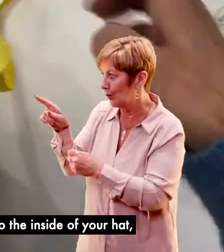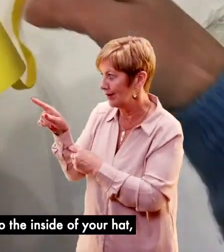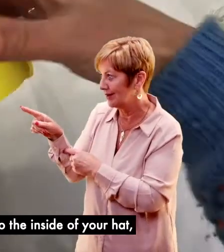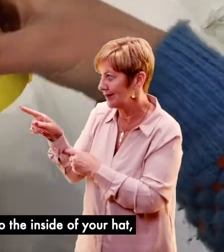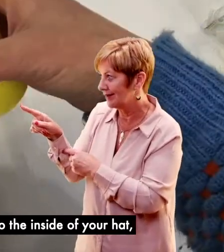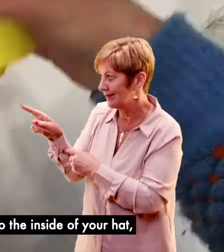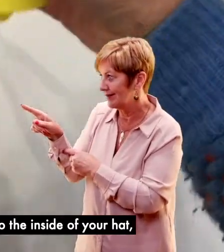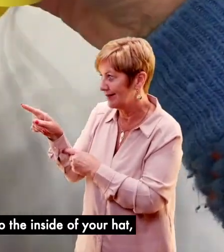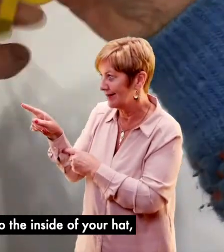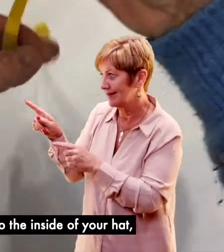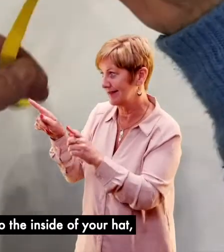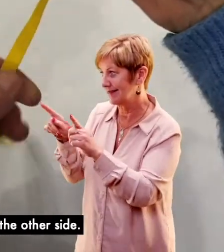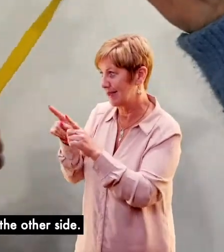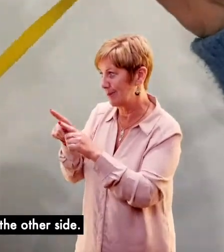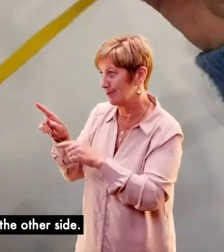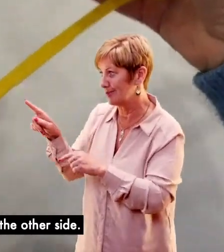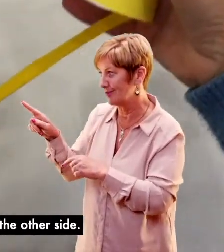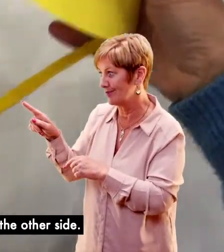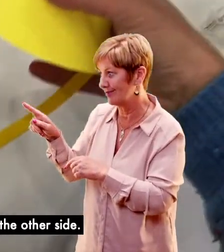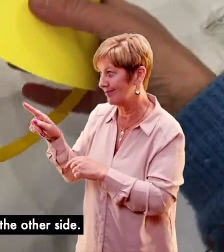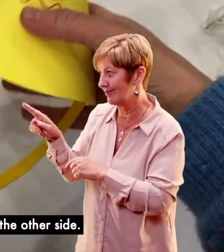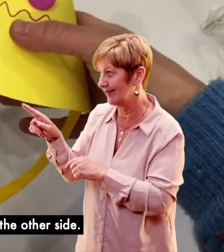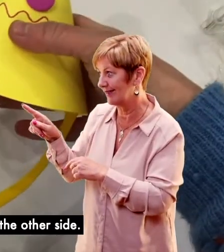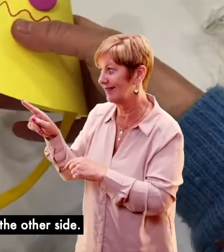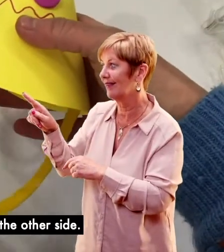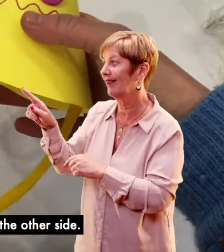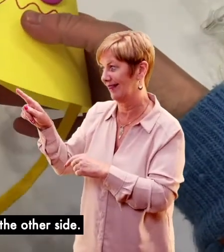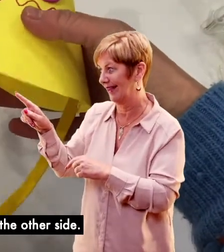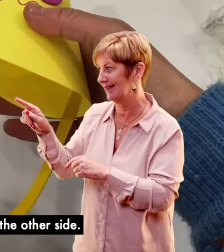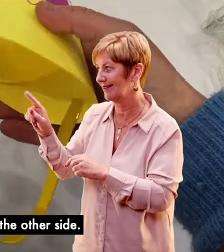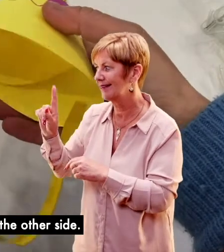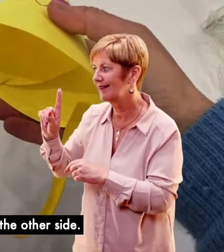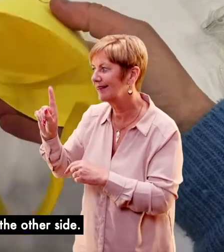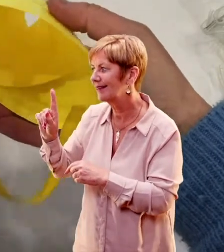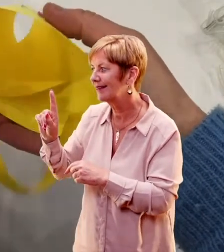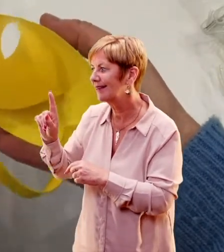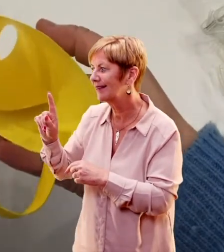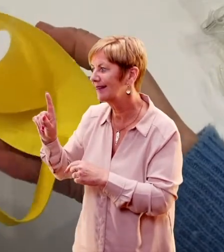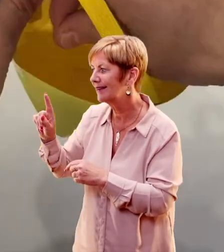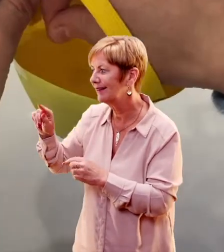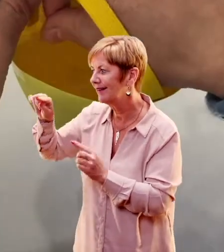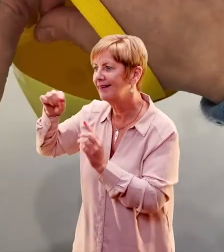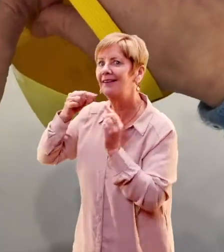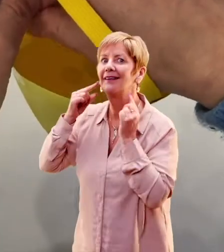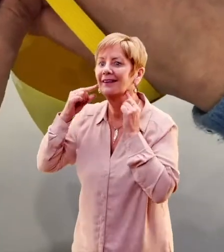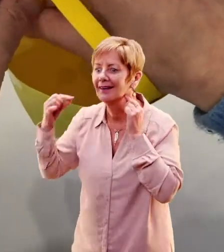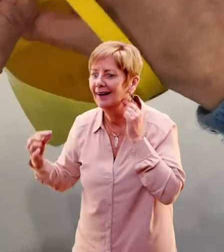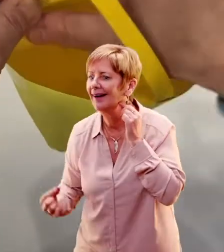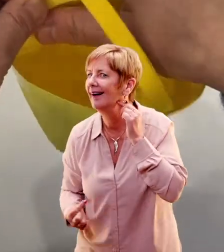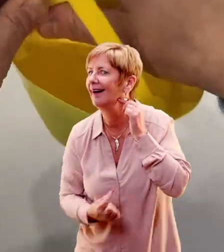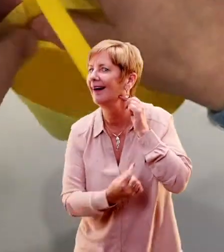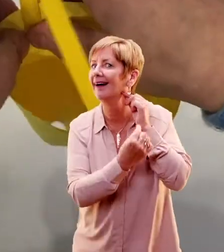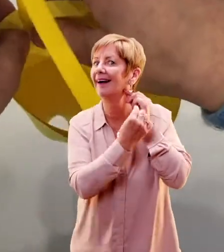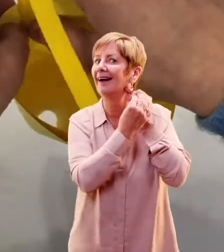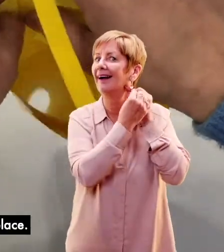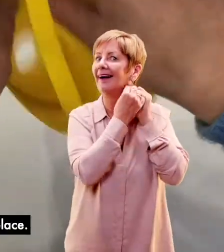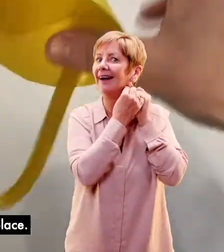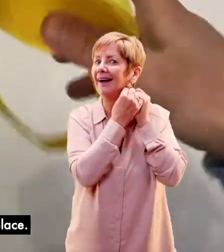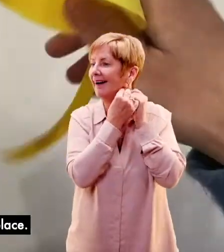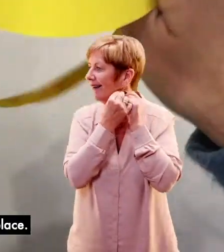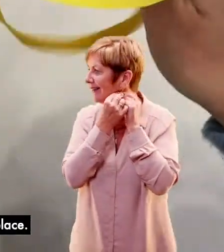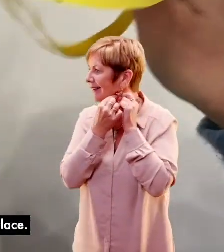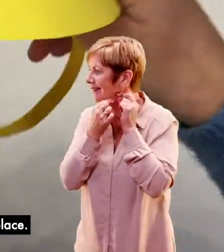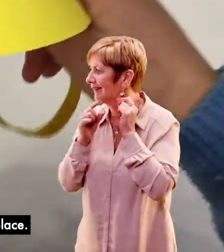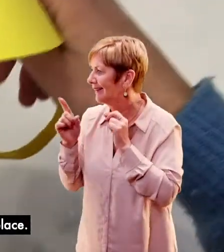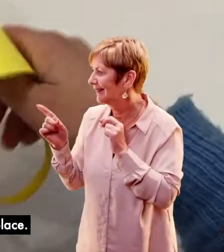the inside of your hat, and then take your other end of elastic to the other side. Tape that in place too. This